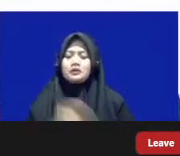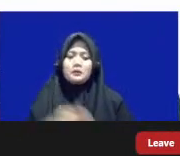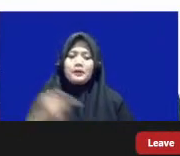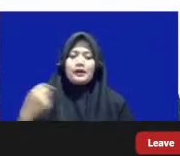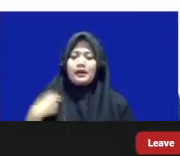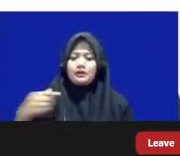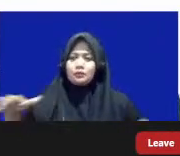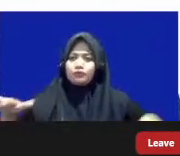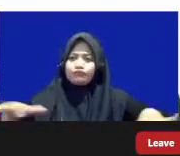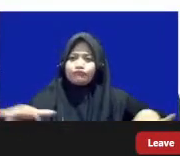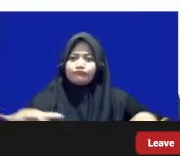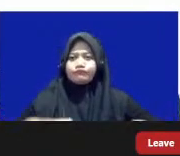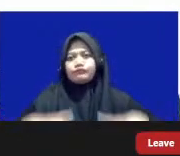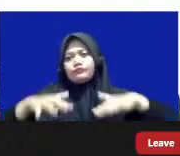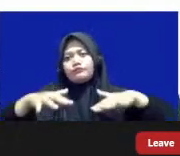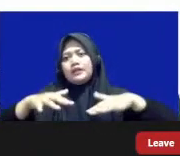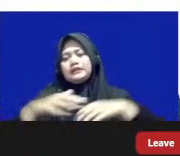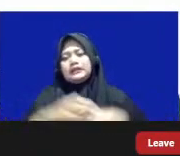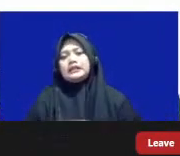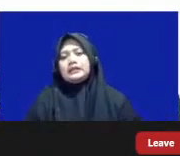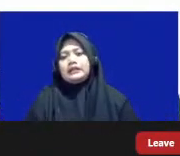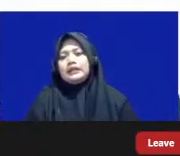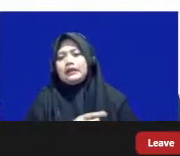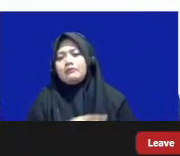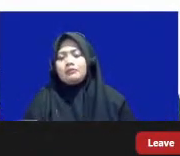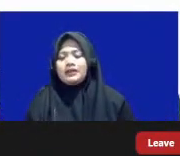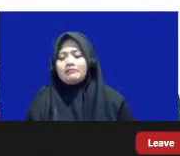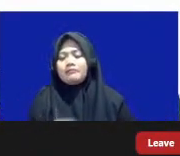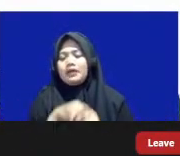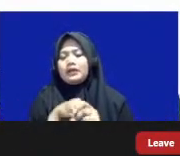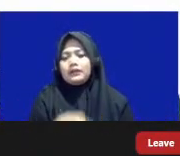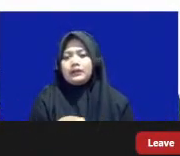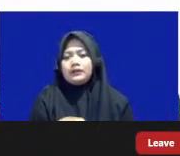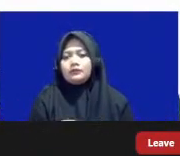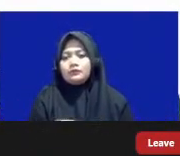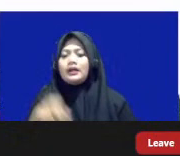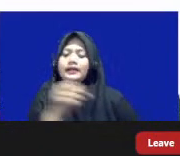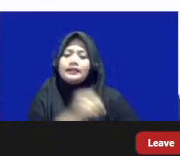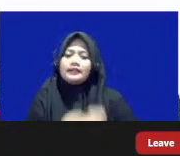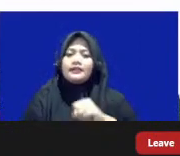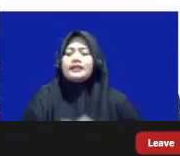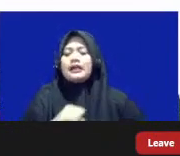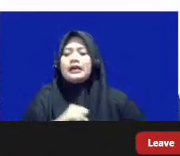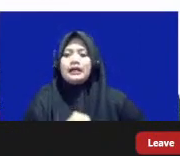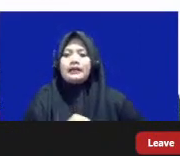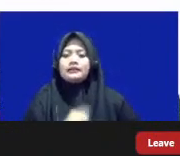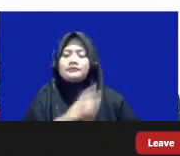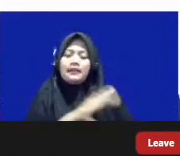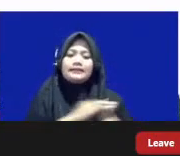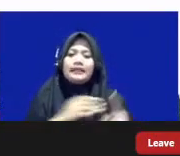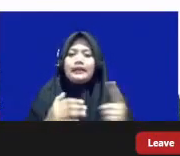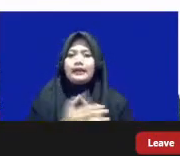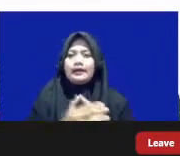preemptive activities such as buying food, medicine, and emergency evacuation.